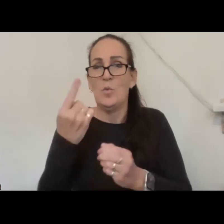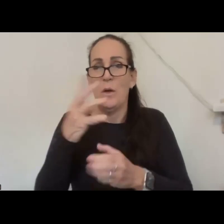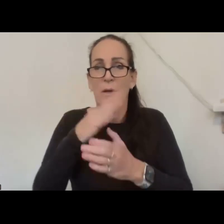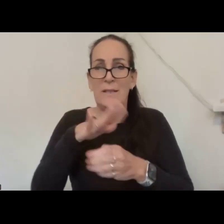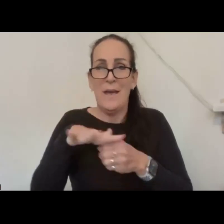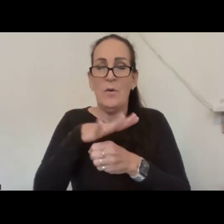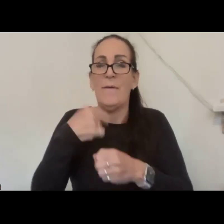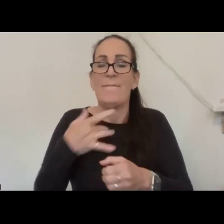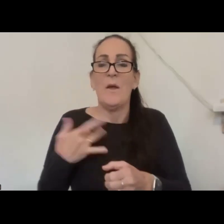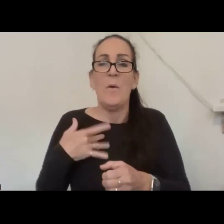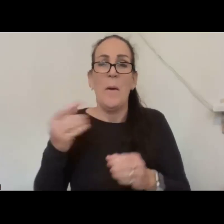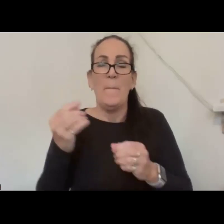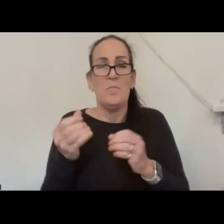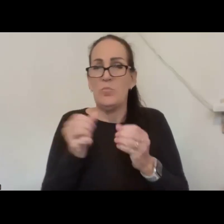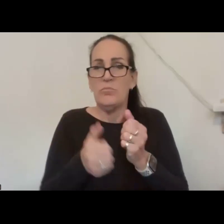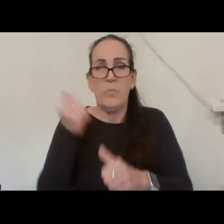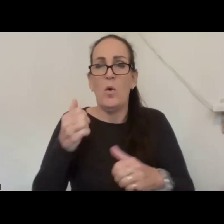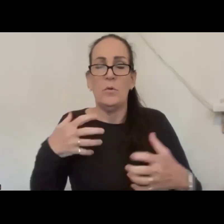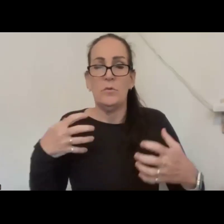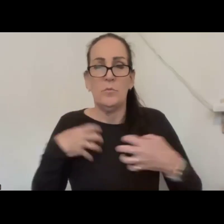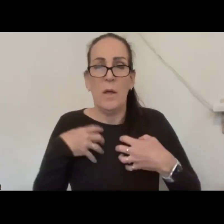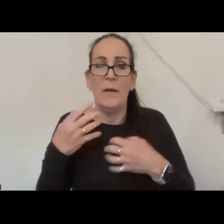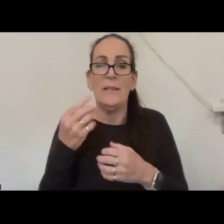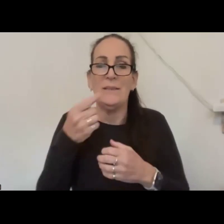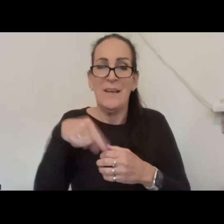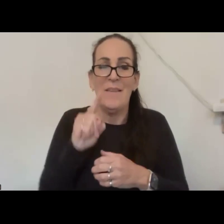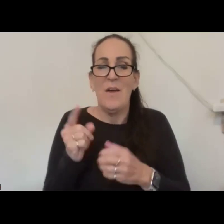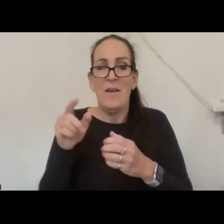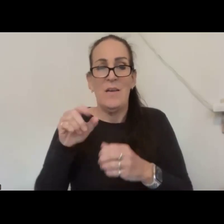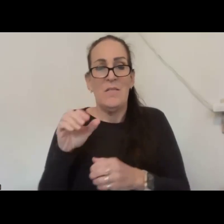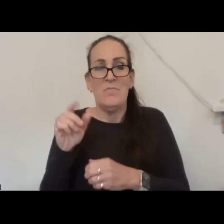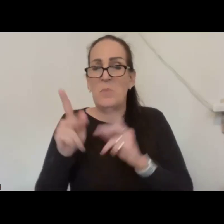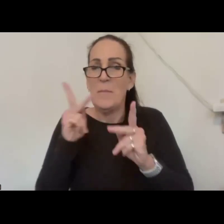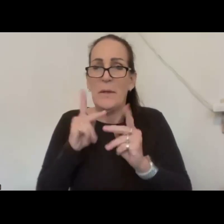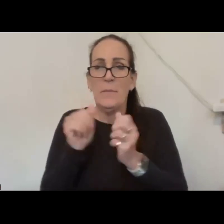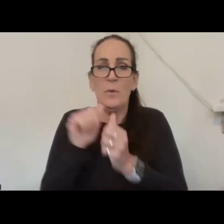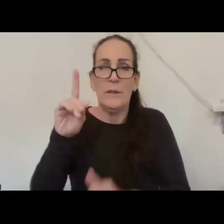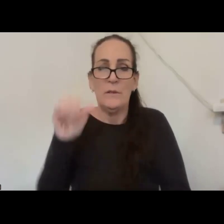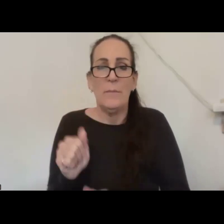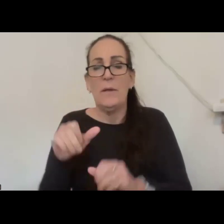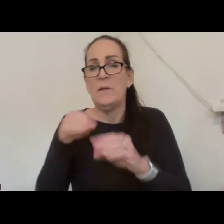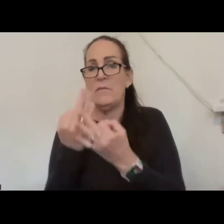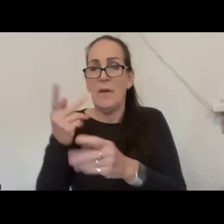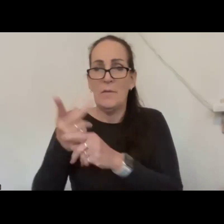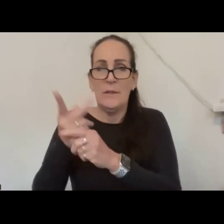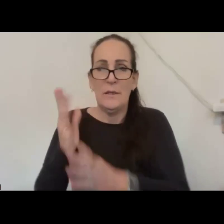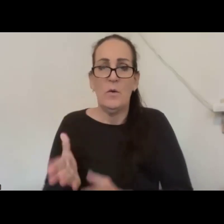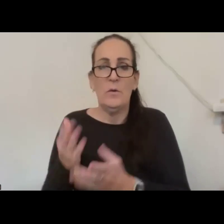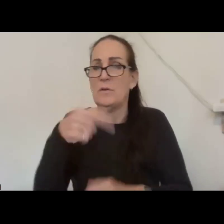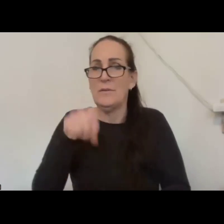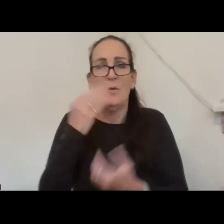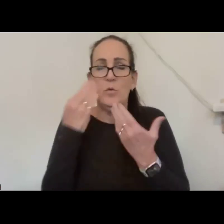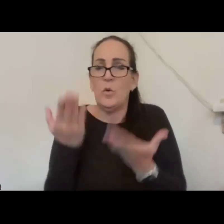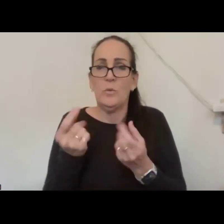disabilities, family caregivers, providers about not knowing where to go, where to start. So really strengthening